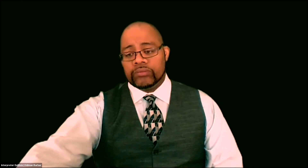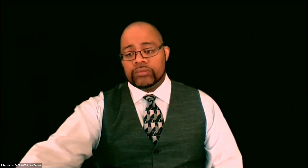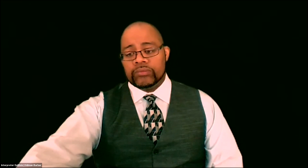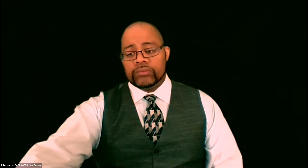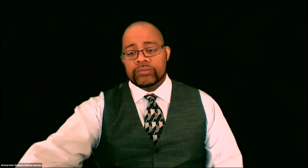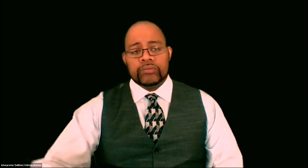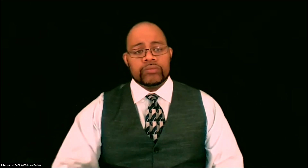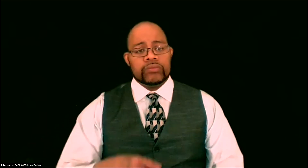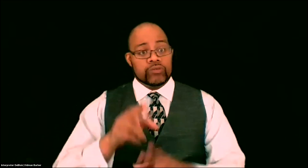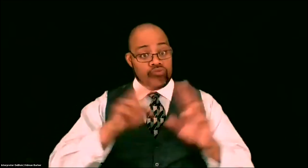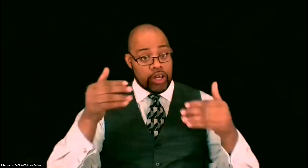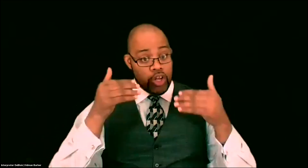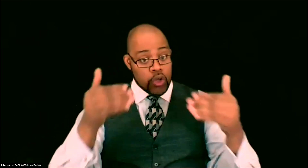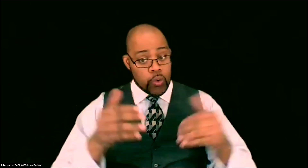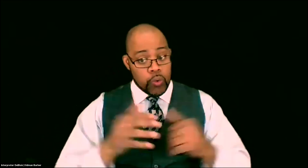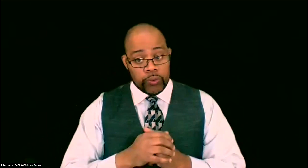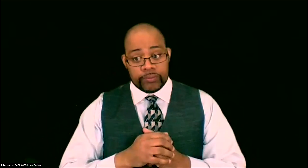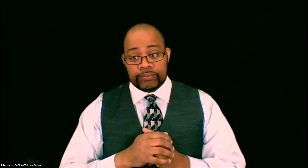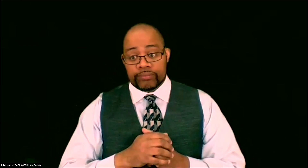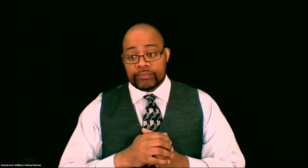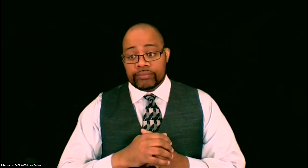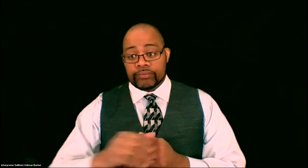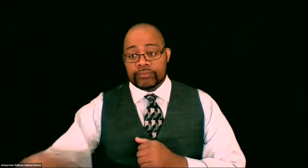Dr. Afiki, are you ready to go?